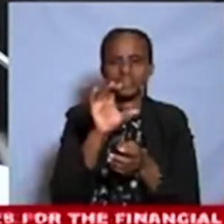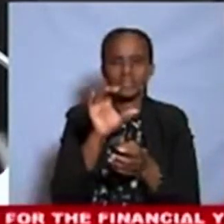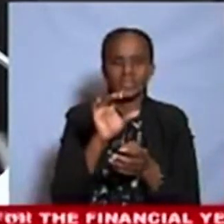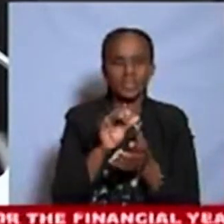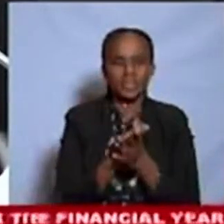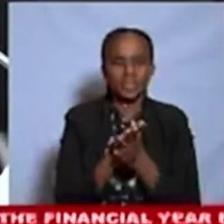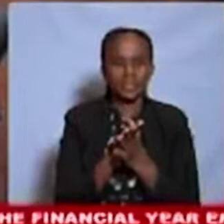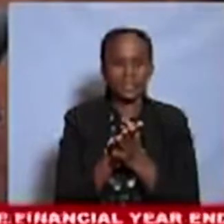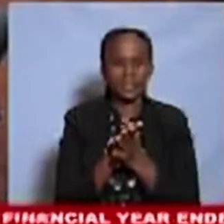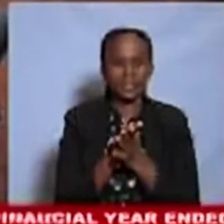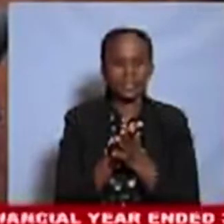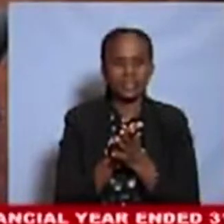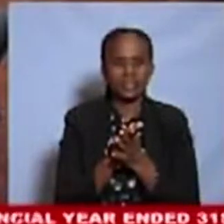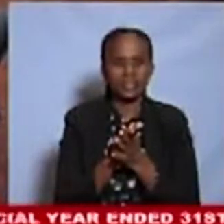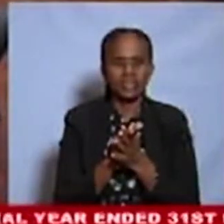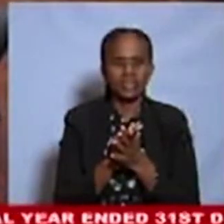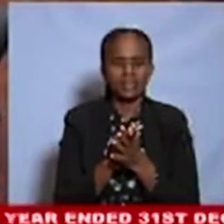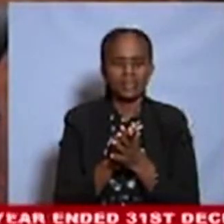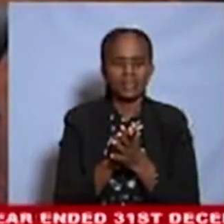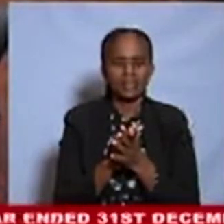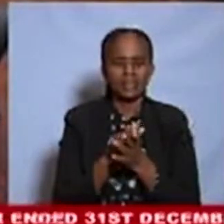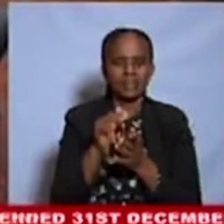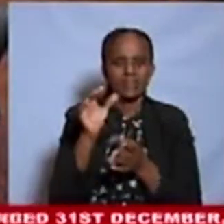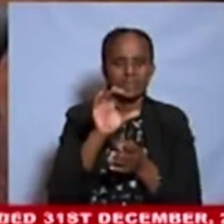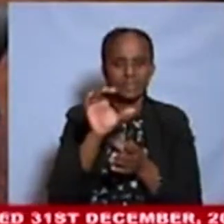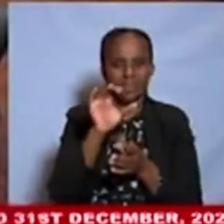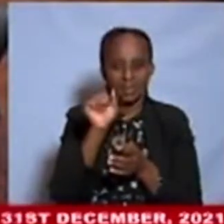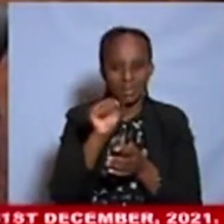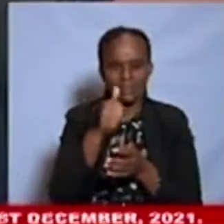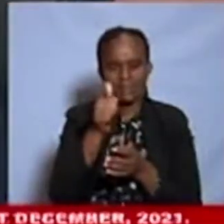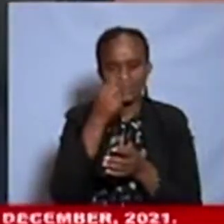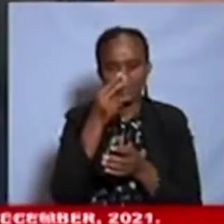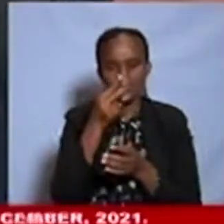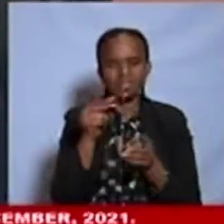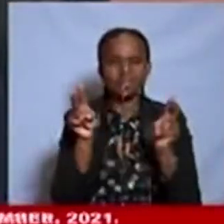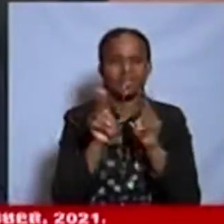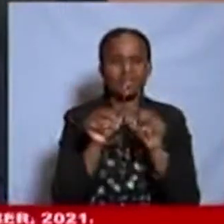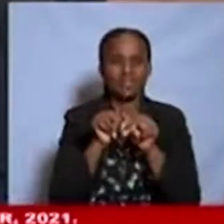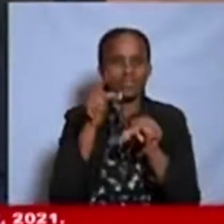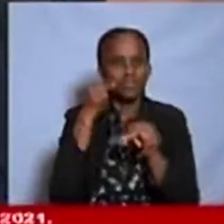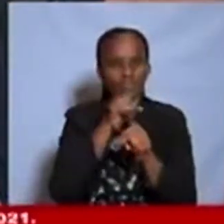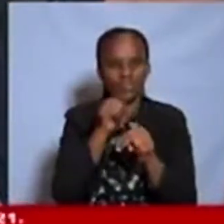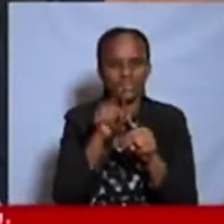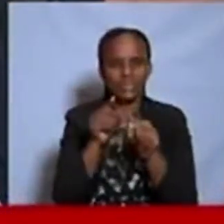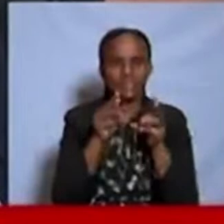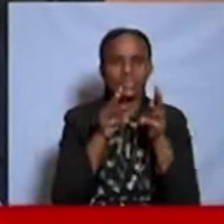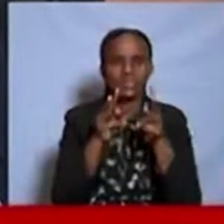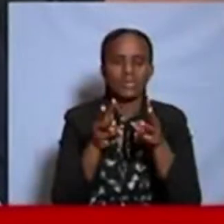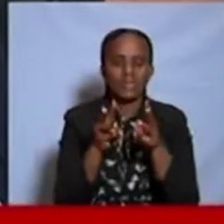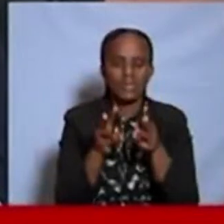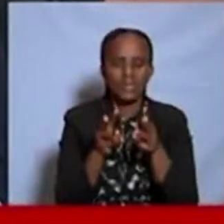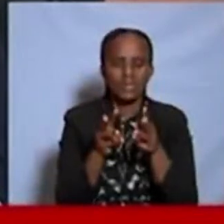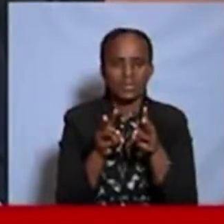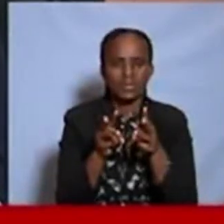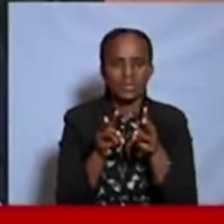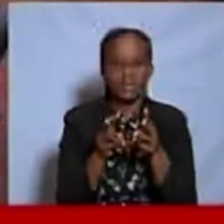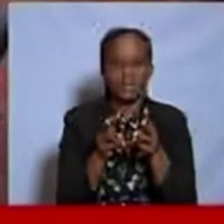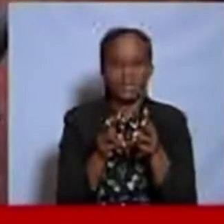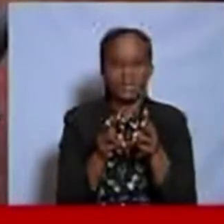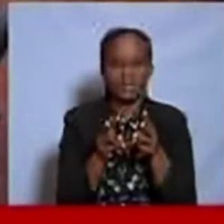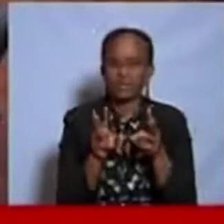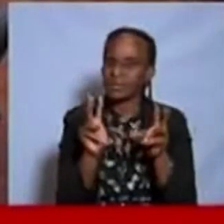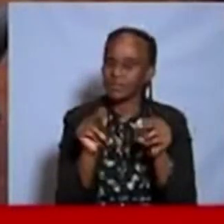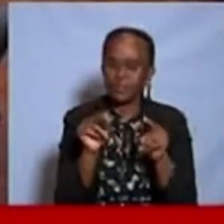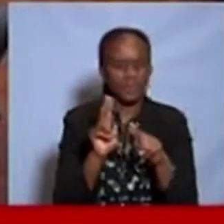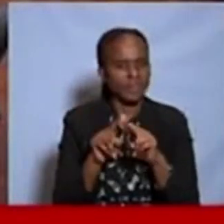there, you found this, and you saw it was normal for it to be treated the way you've treated it. no,